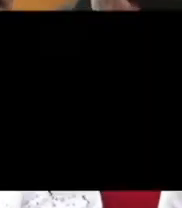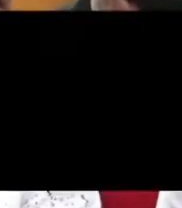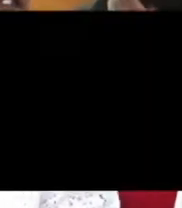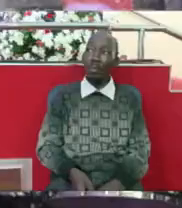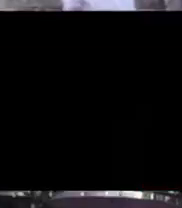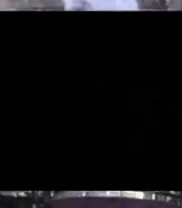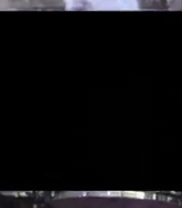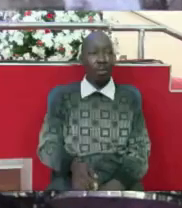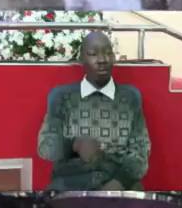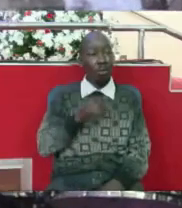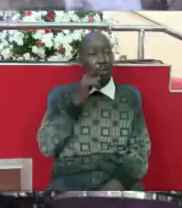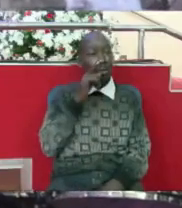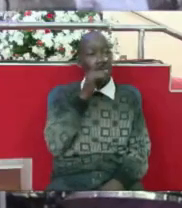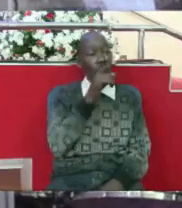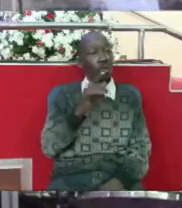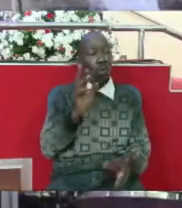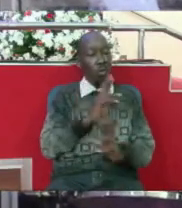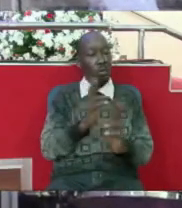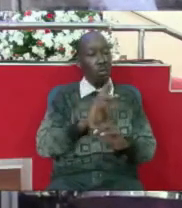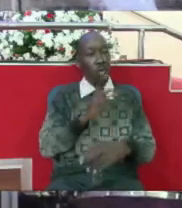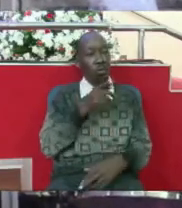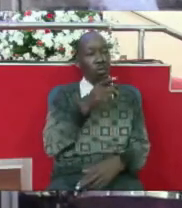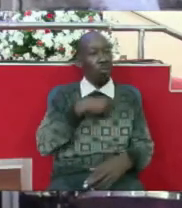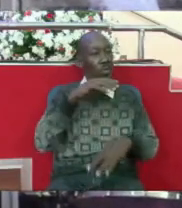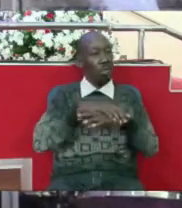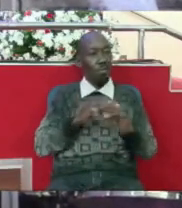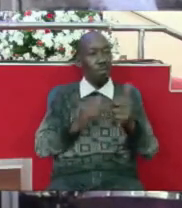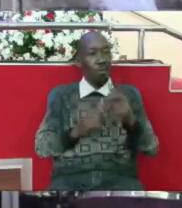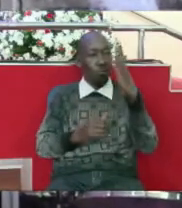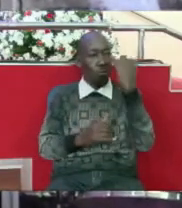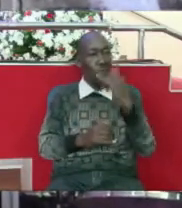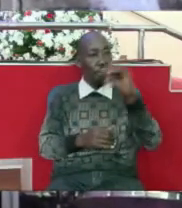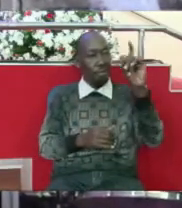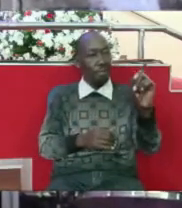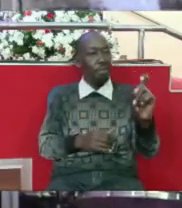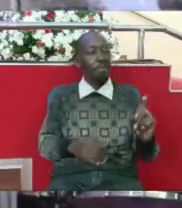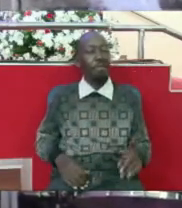Then why don't you already have it? Na mbona basi haujaipata?